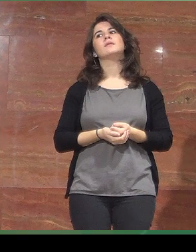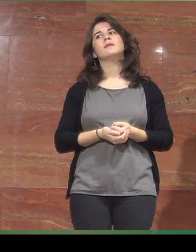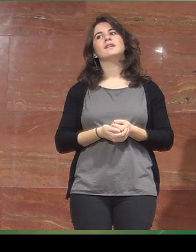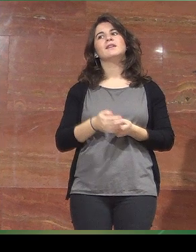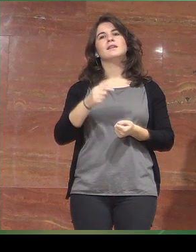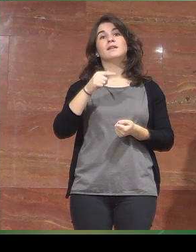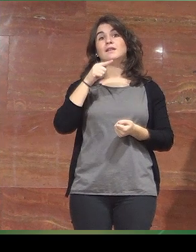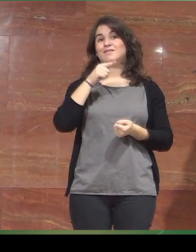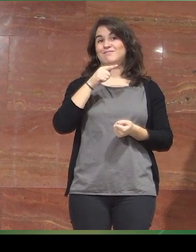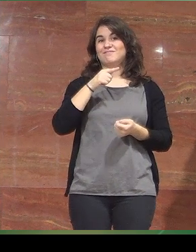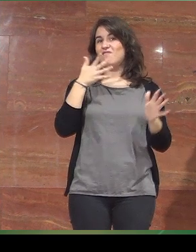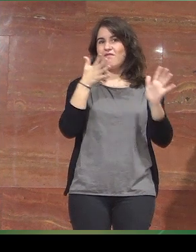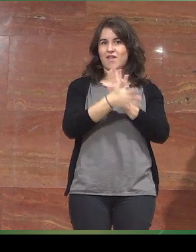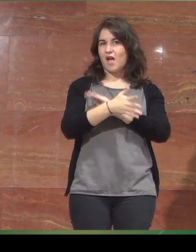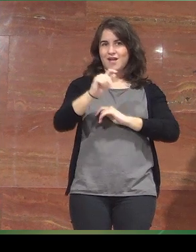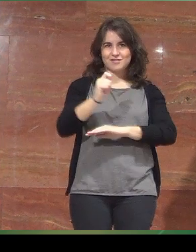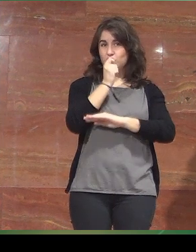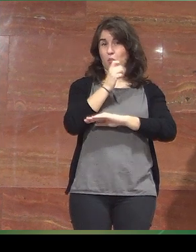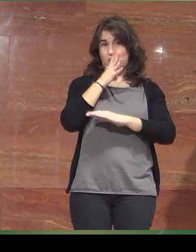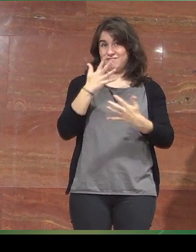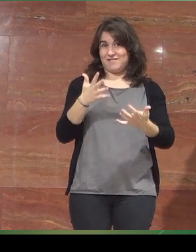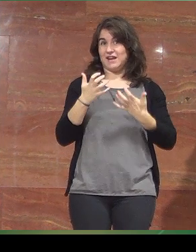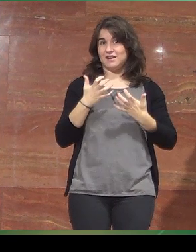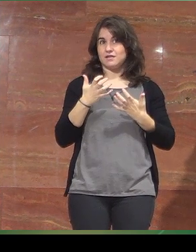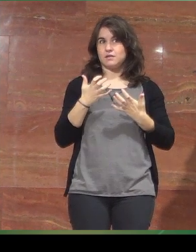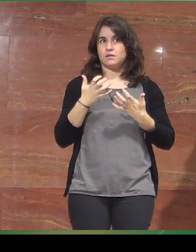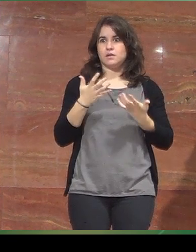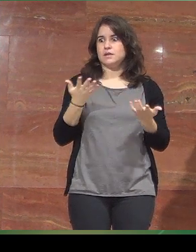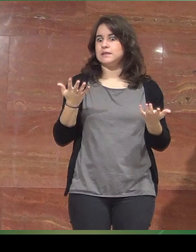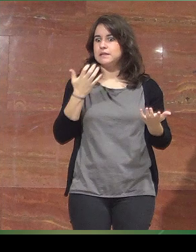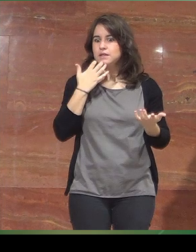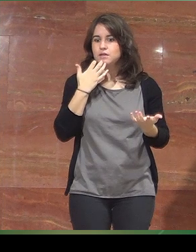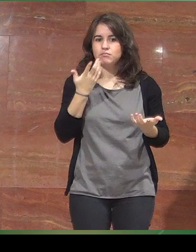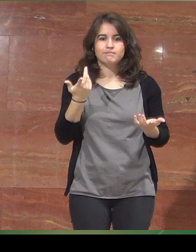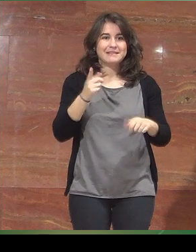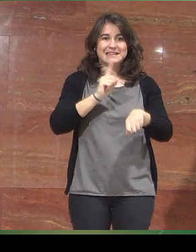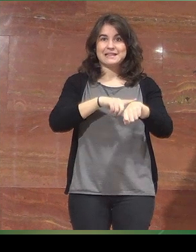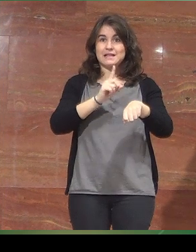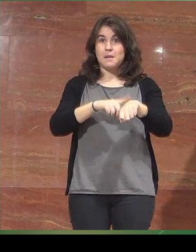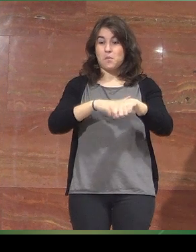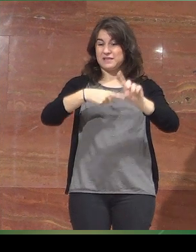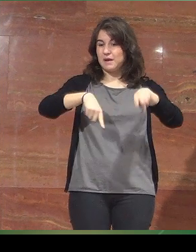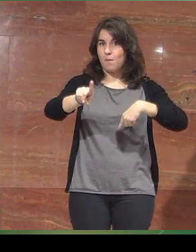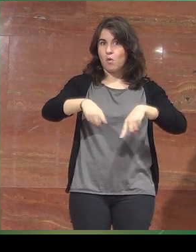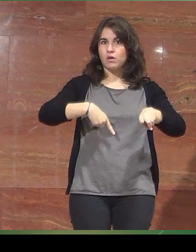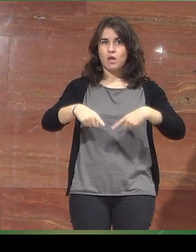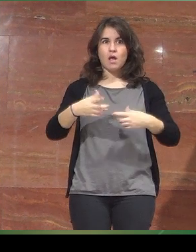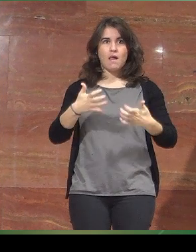People became much more aware of the place that they are in and of the offer around them.